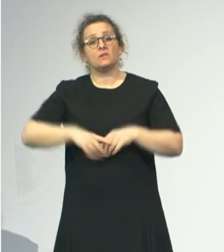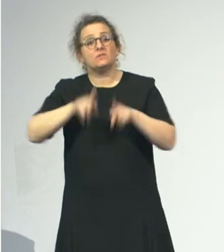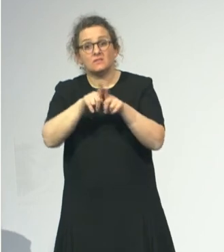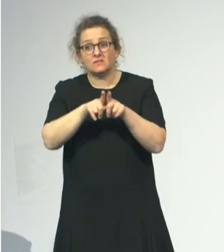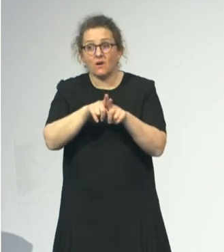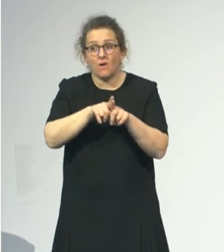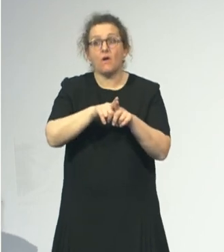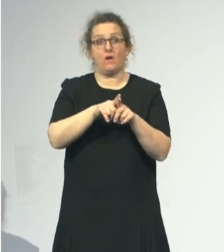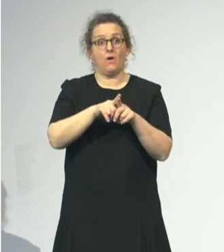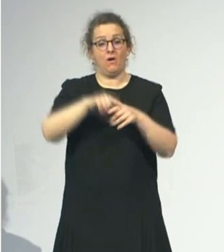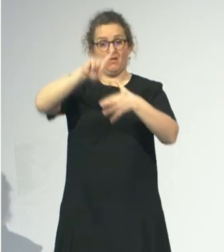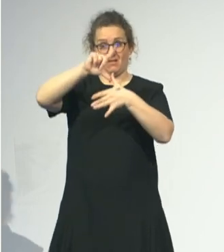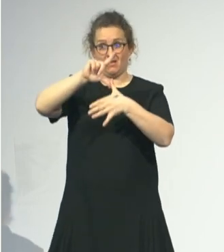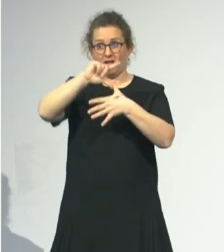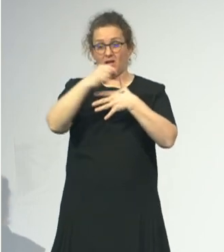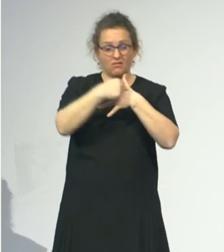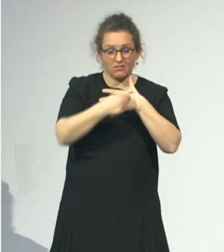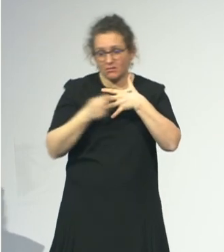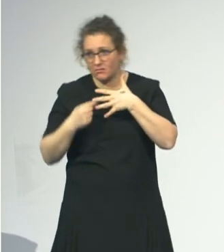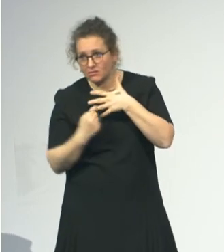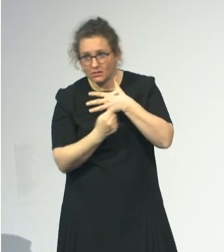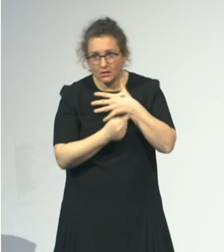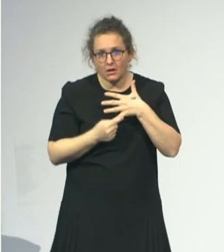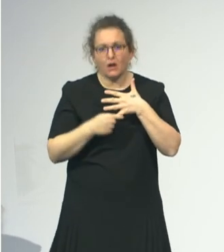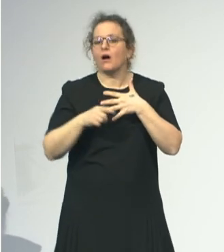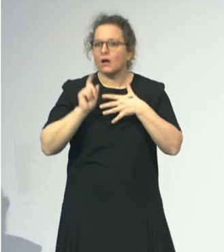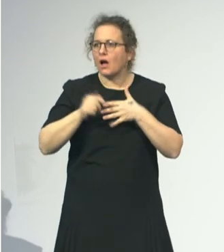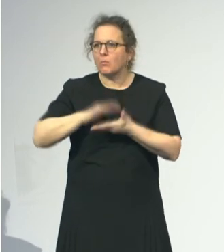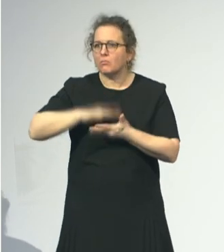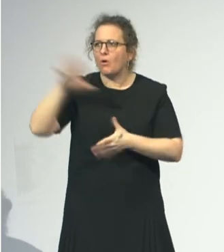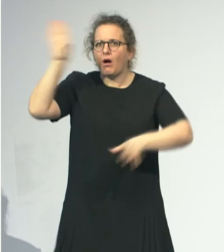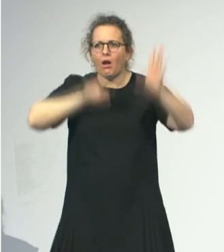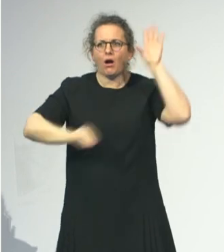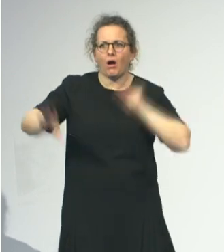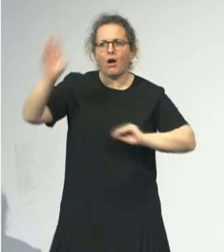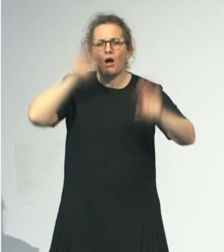the other countries to know more about Brazil. Great, thank you very much.